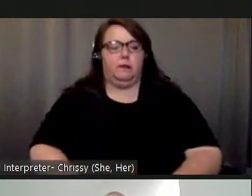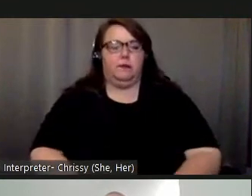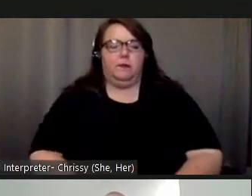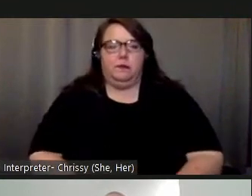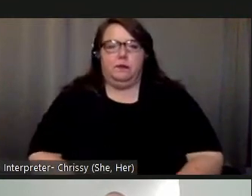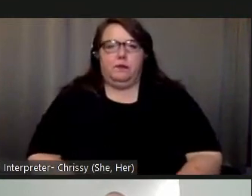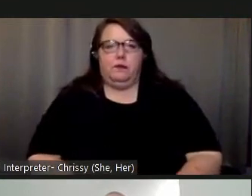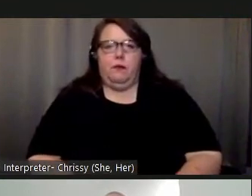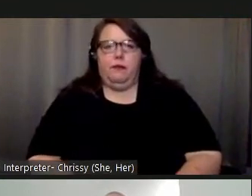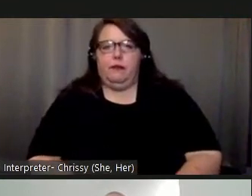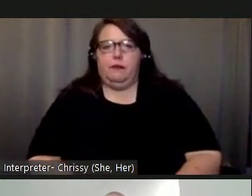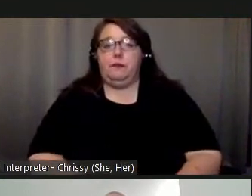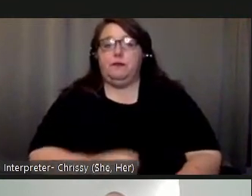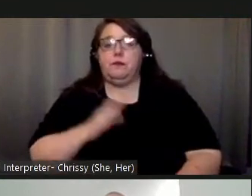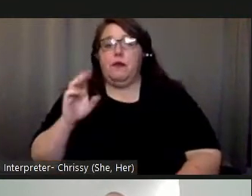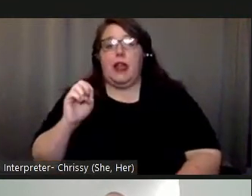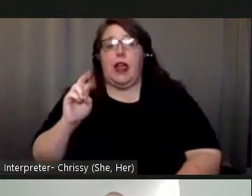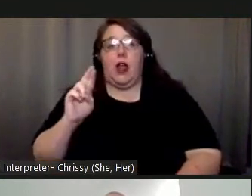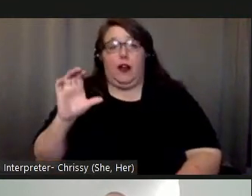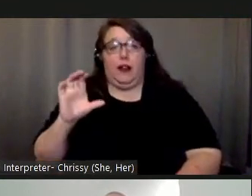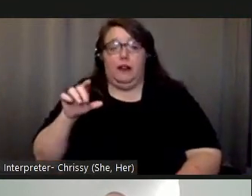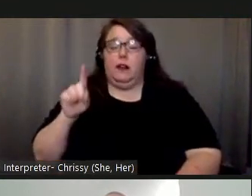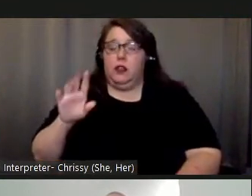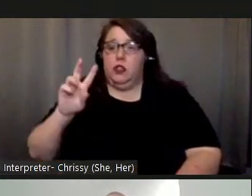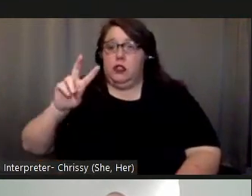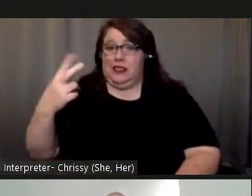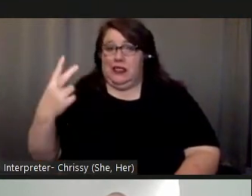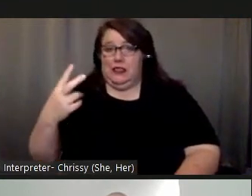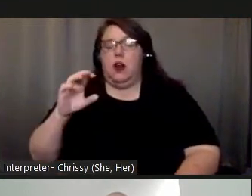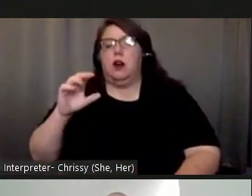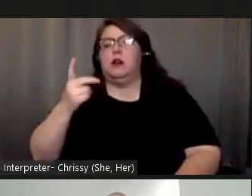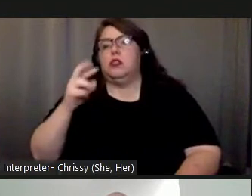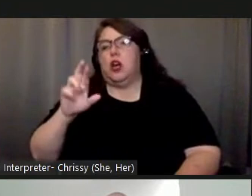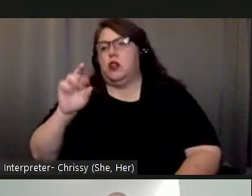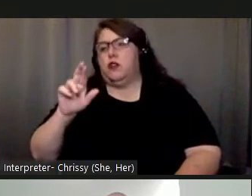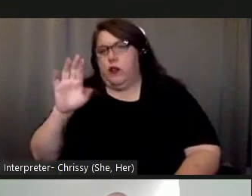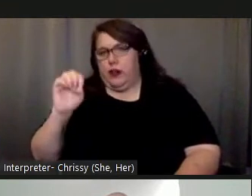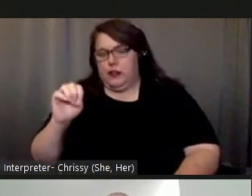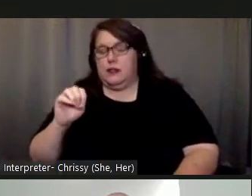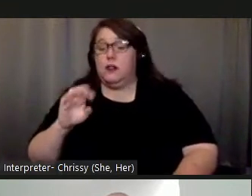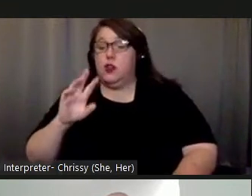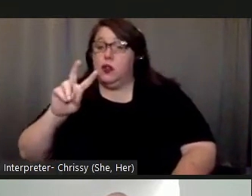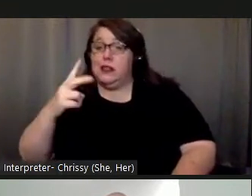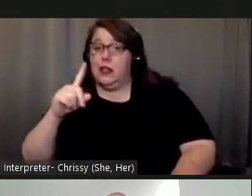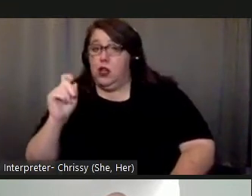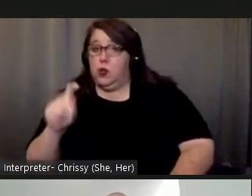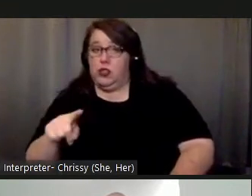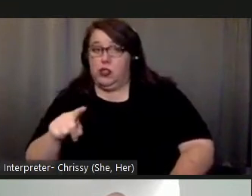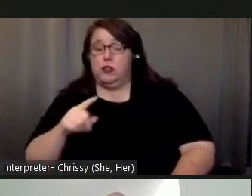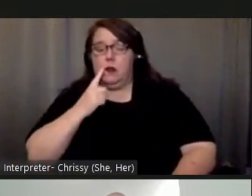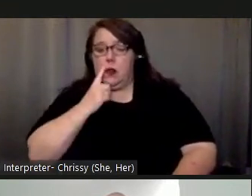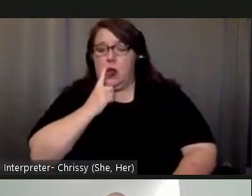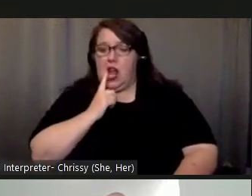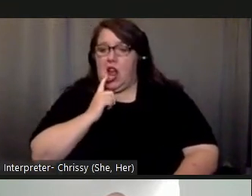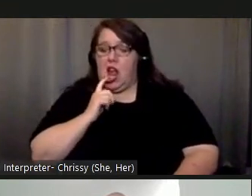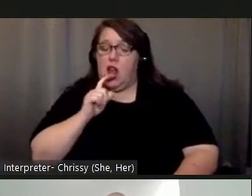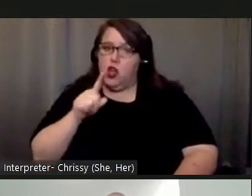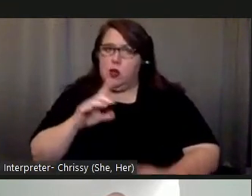And Andrea, in regard to your second question there, we haven't been hearing of delays as you describe